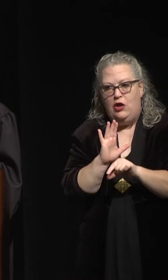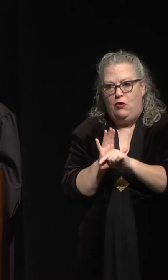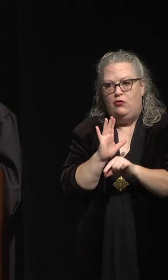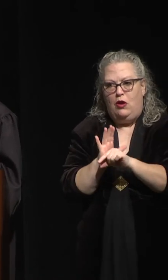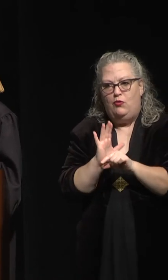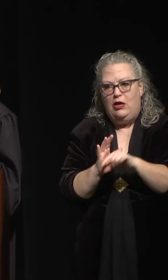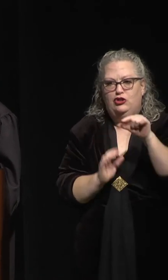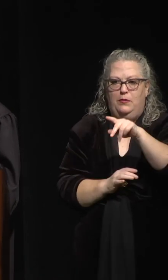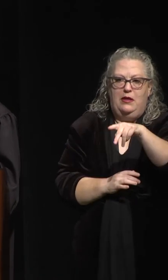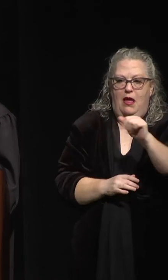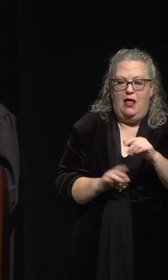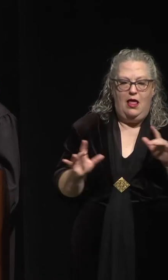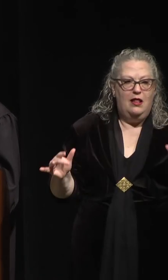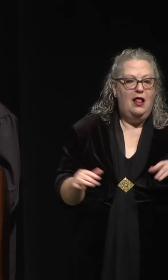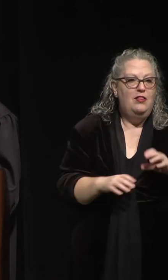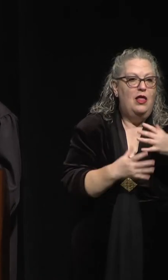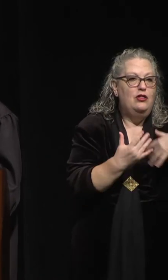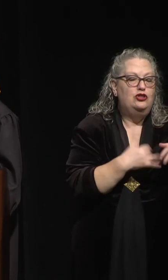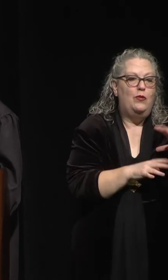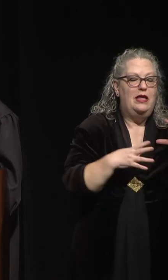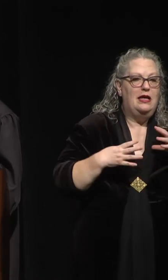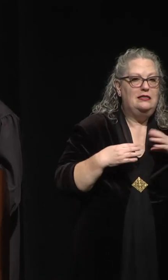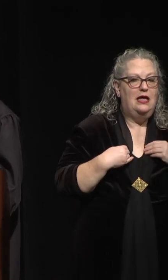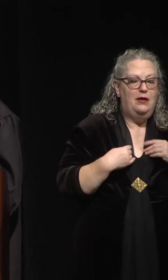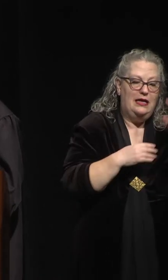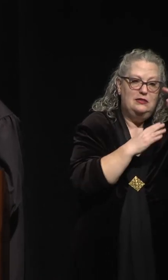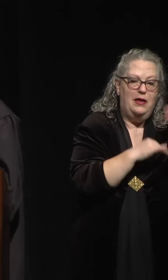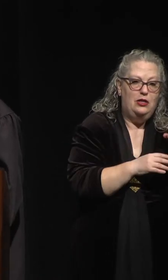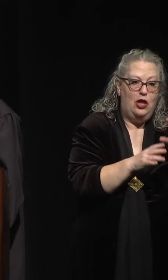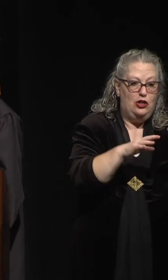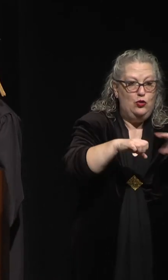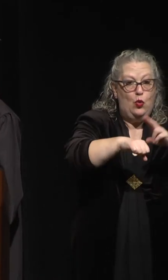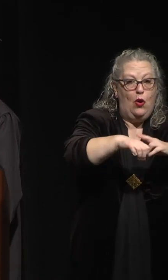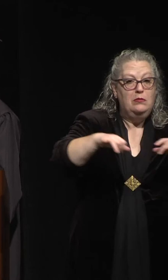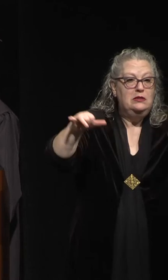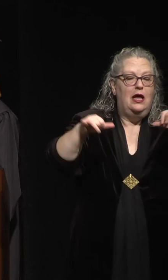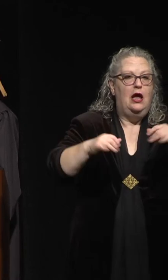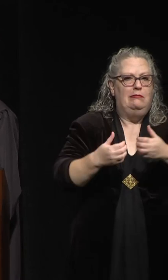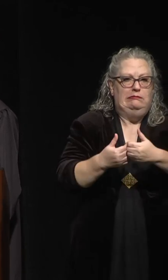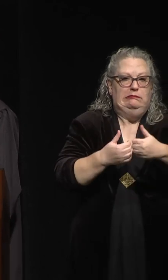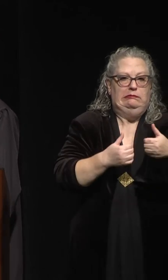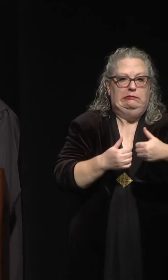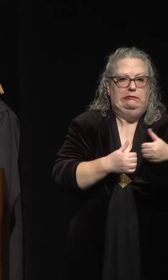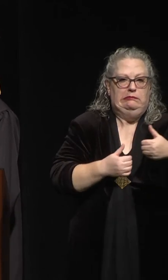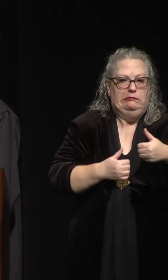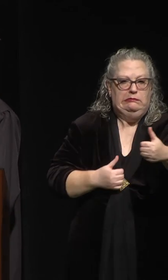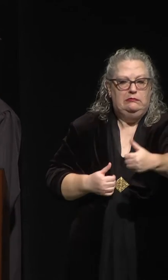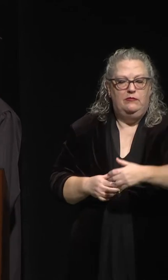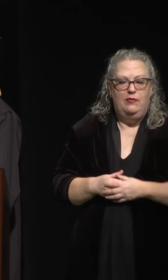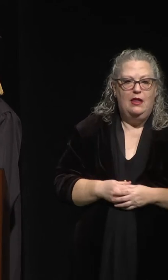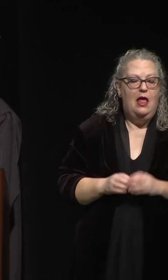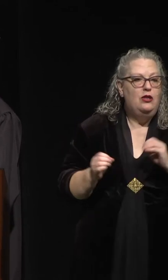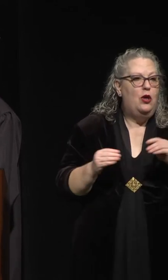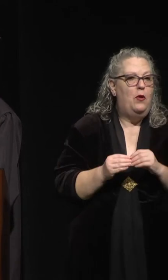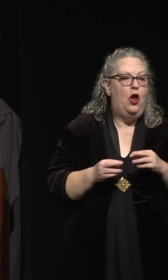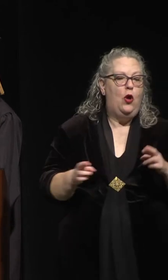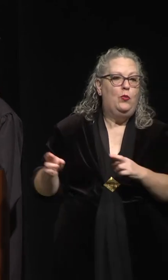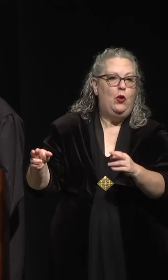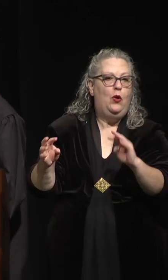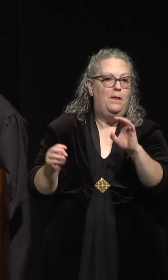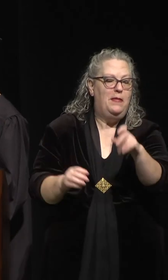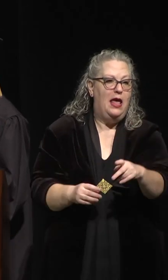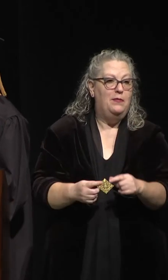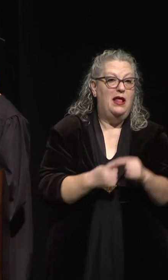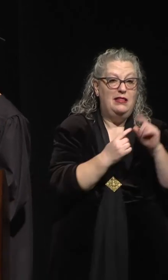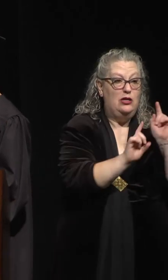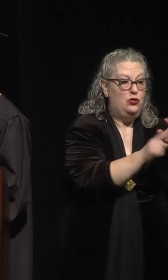grade levels, the socially expected norms will be fewer and far between. There are no more roadmaps, and unless